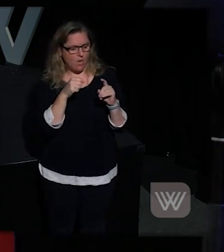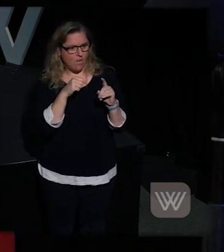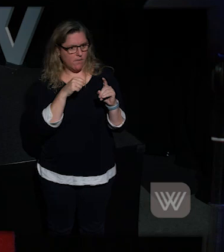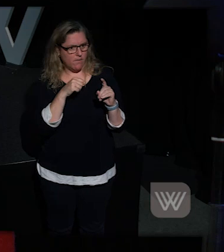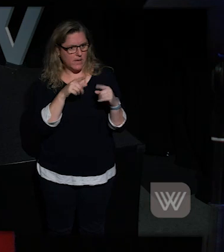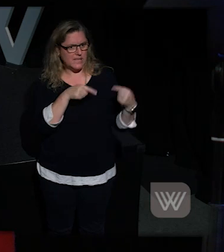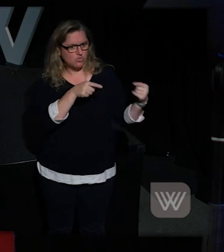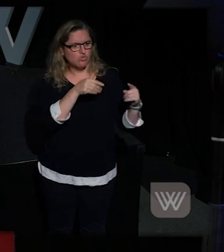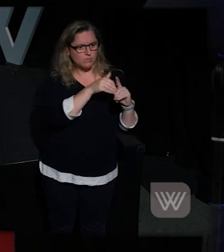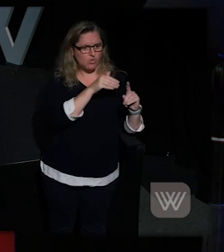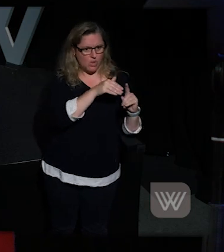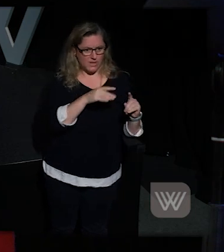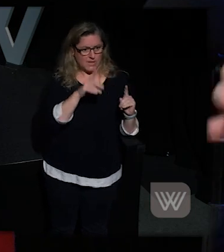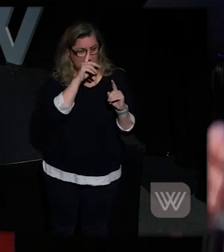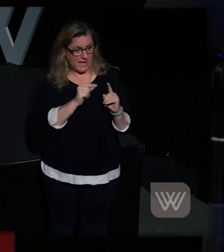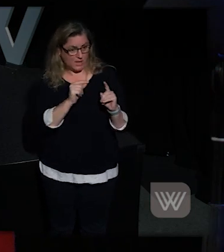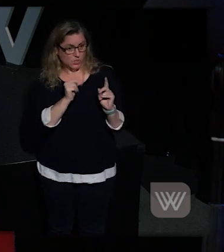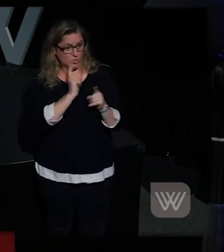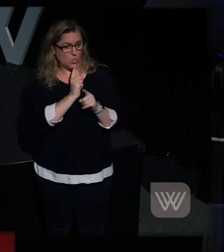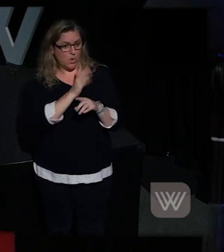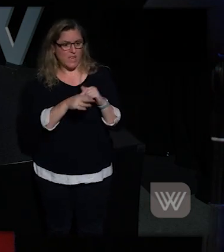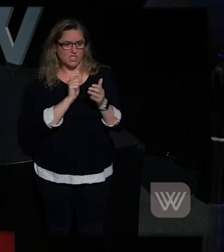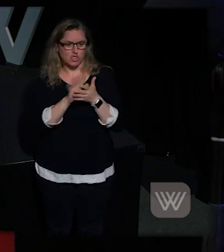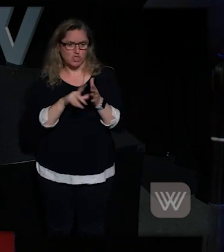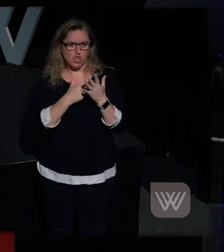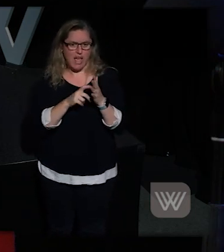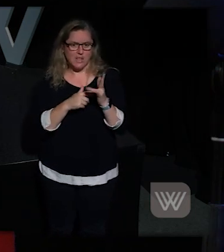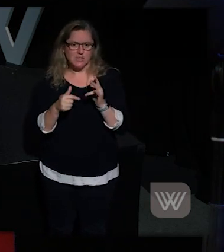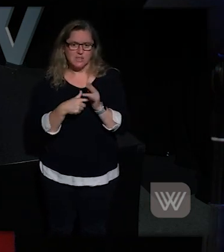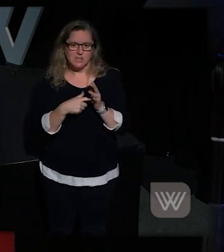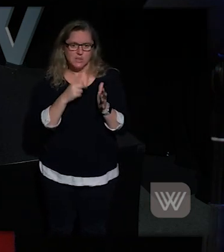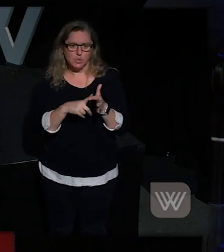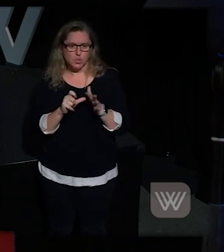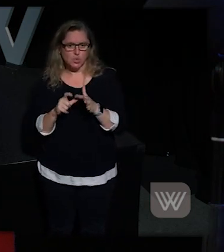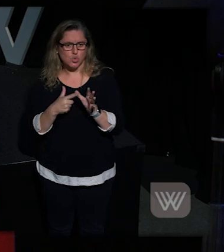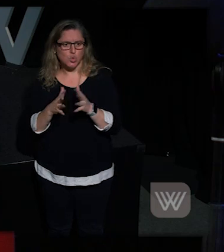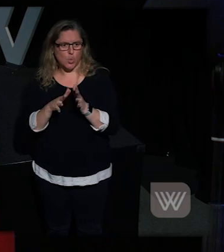to Charlotte Dawson online? And then I was hoping we could sort of discuss that